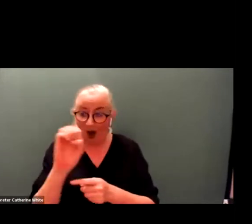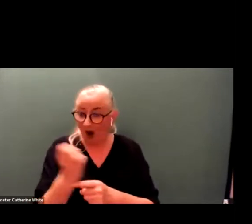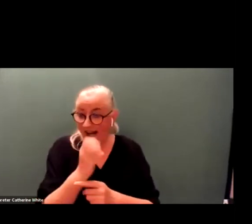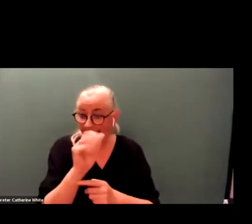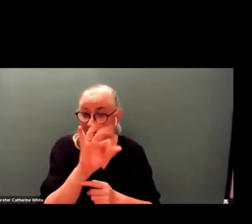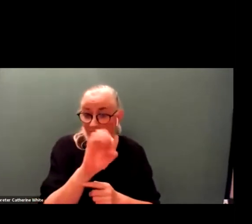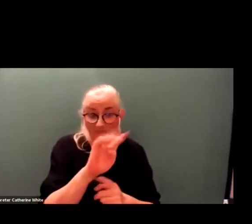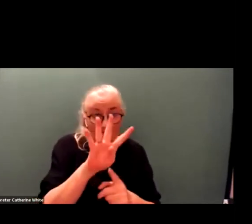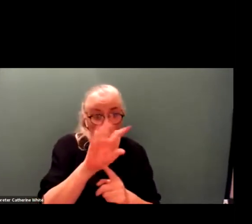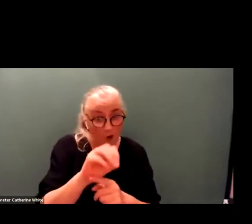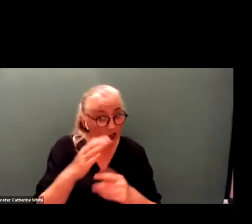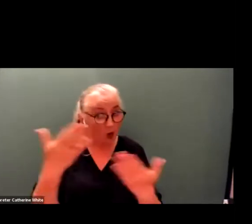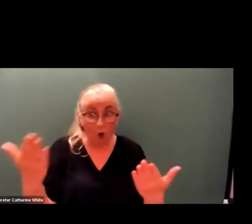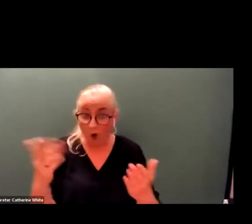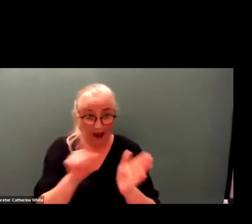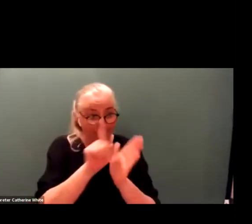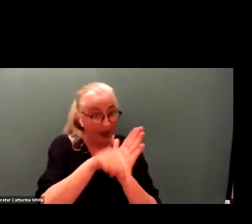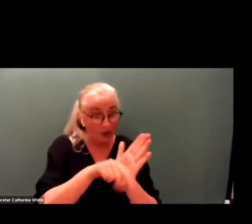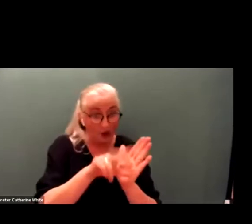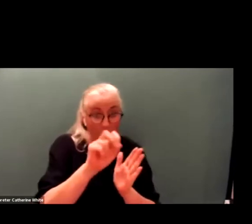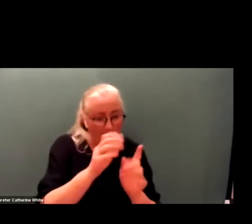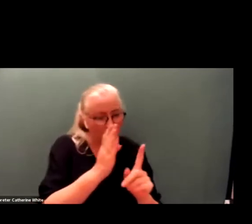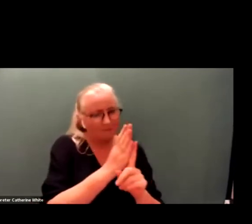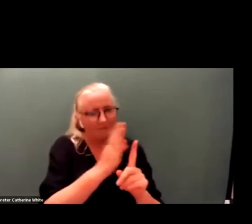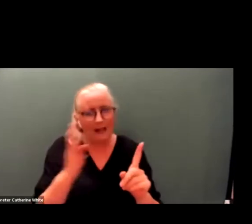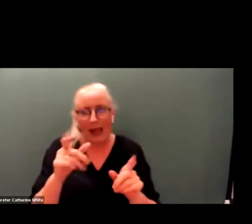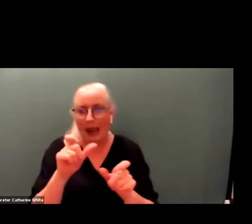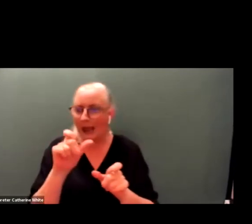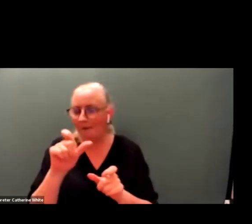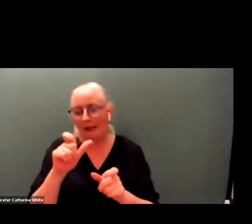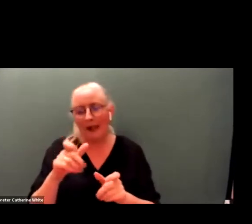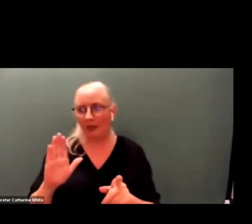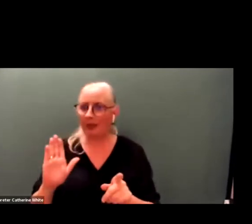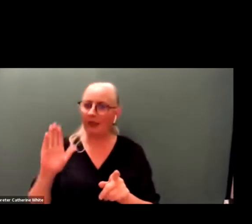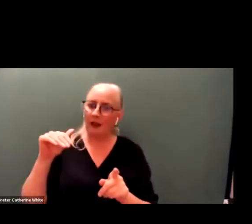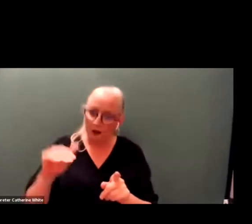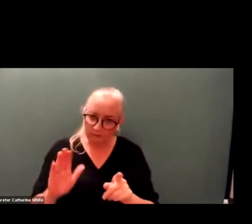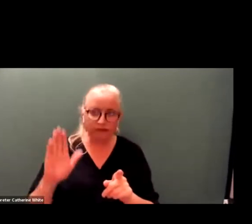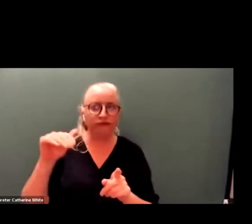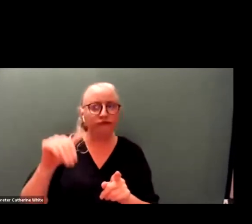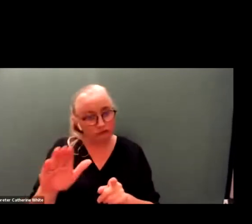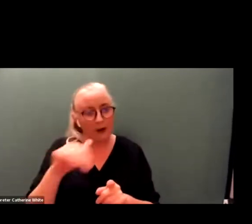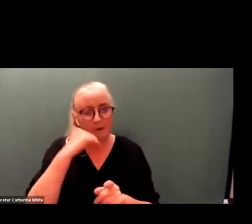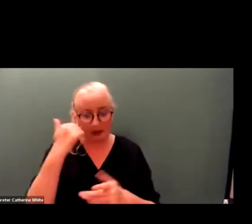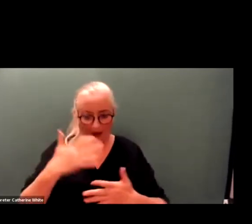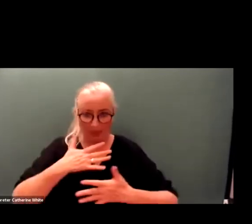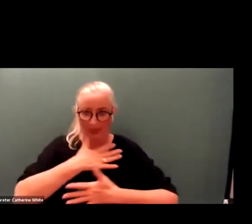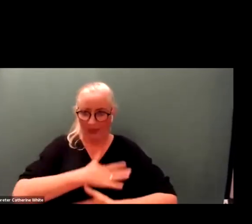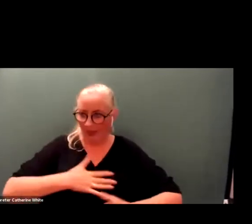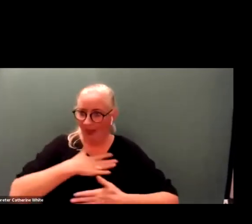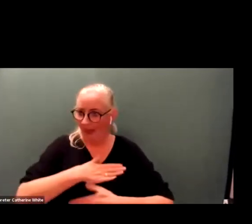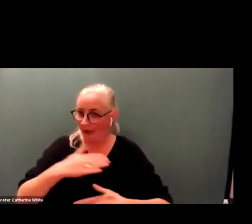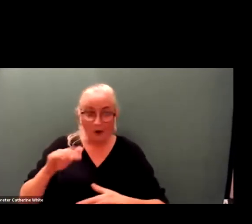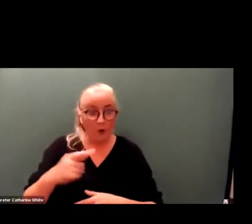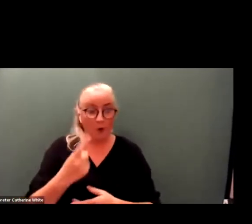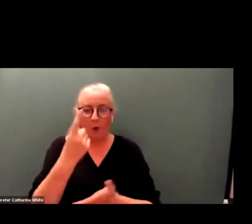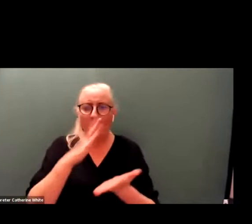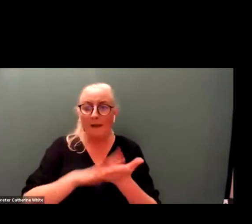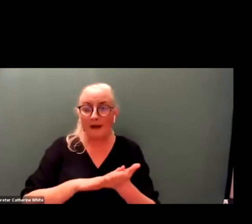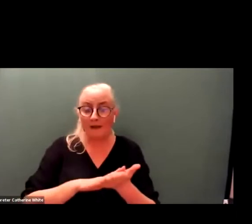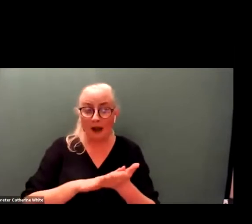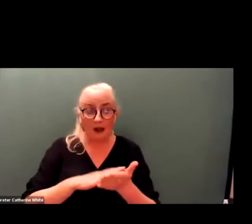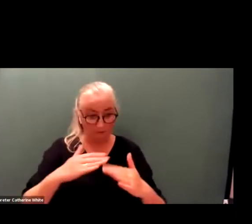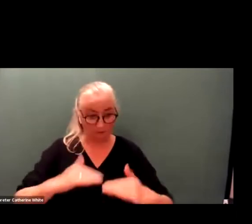late 30s. Perimenopause tends to be a bit of a roller coaster because it's a time of hormonal fluctuations where 1 minute we can have high